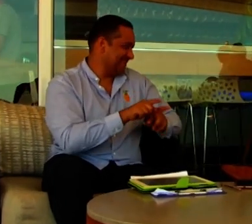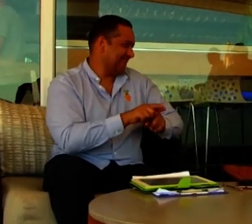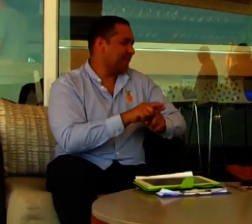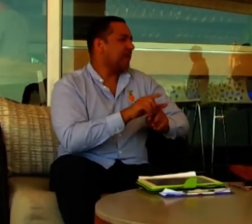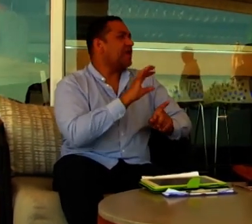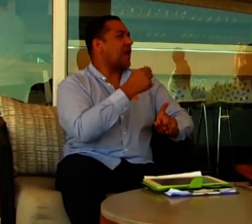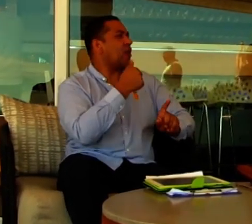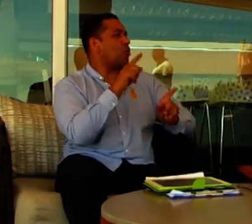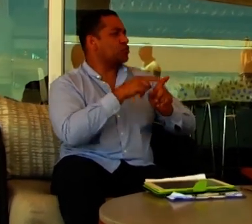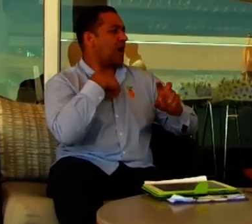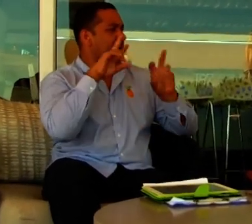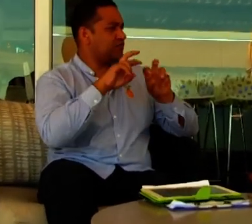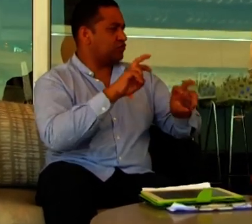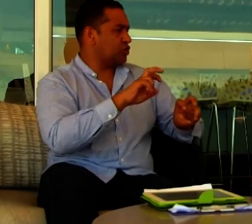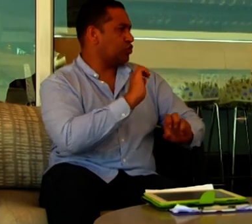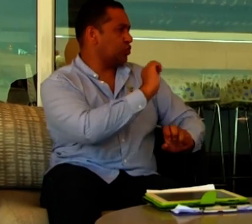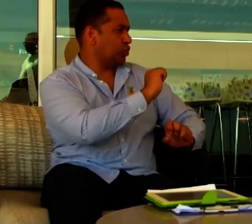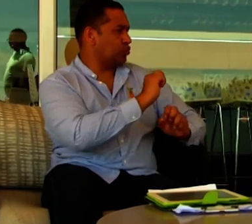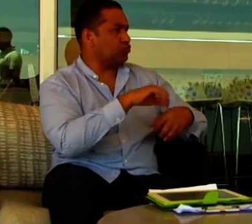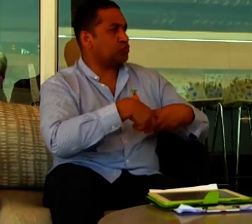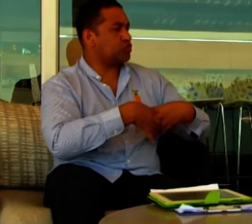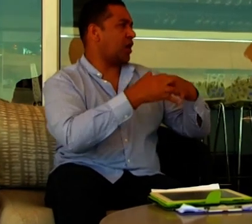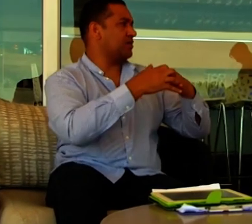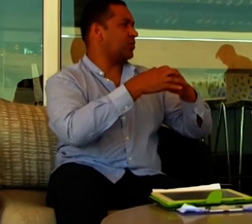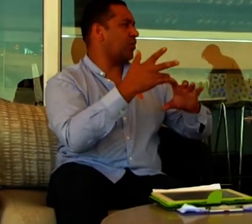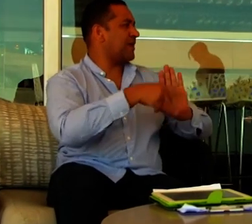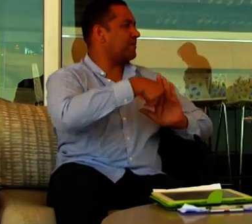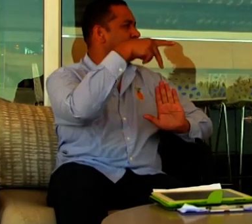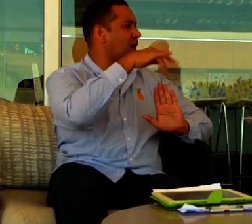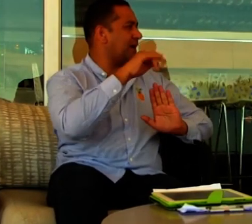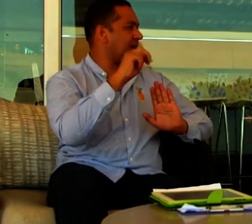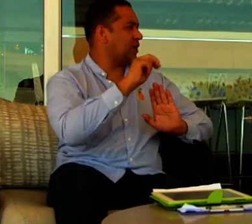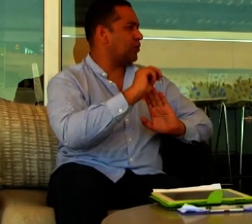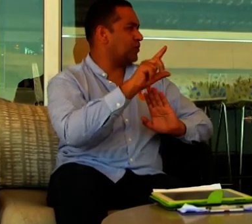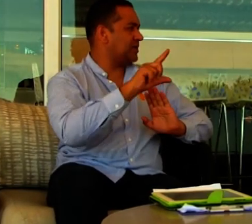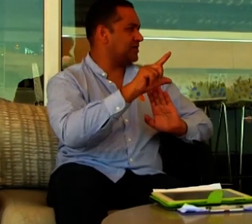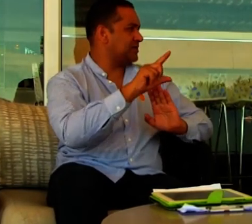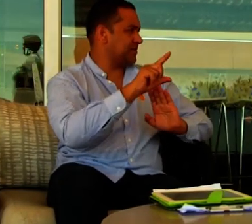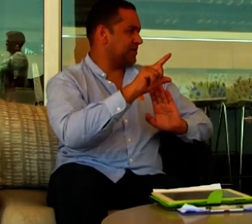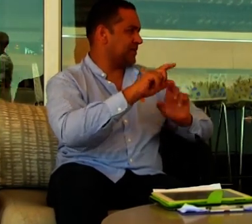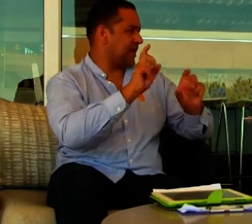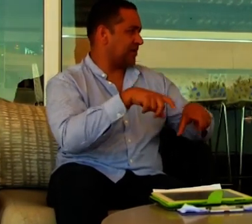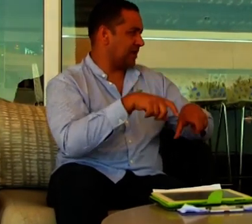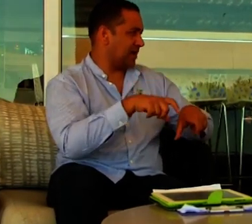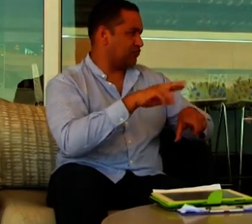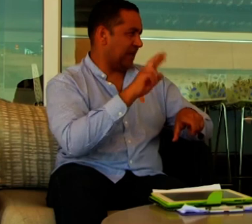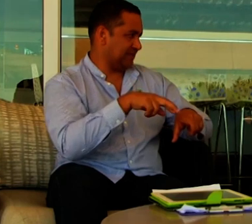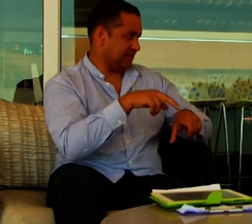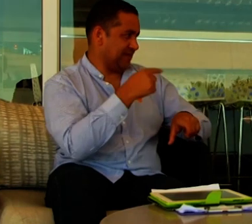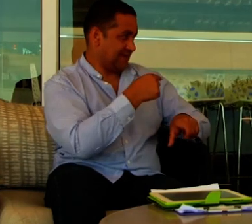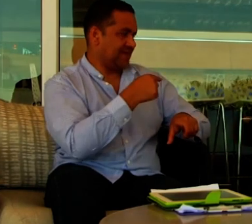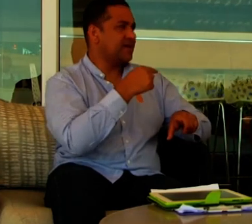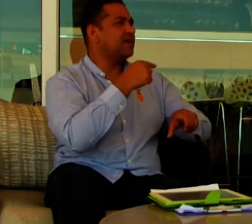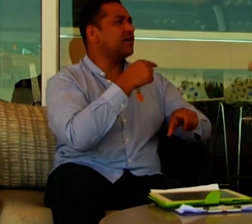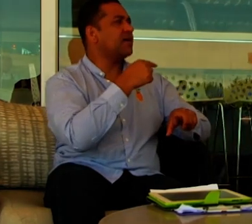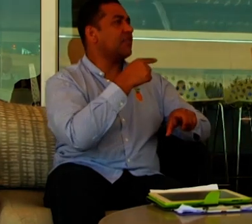gestures are used with international guests and any guests that come into the hotel. I know that you started this initiative at